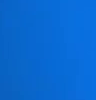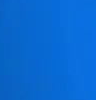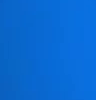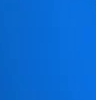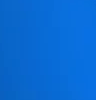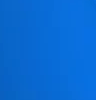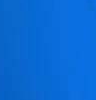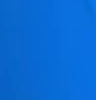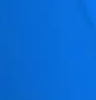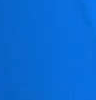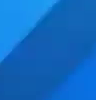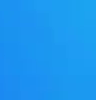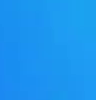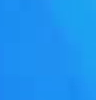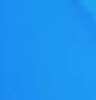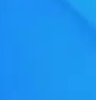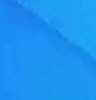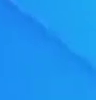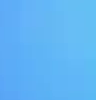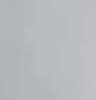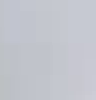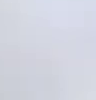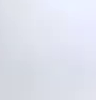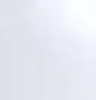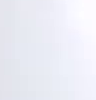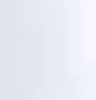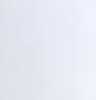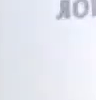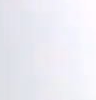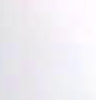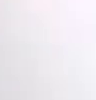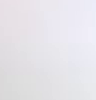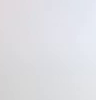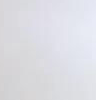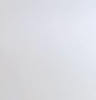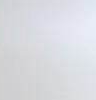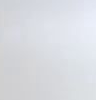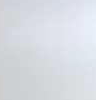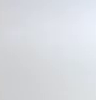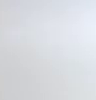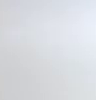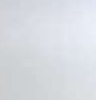ZNS Total Sports is brought to you by Fourth Terrace Diagnostic Center.